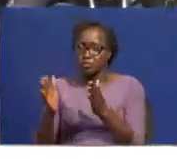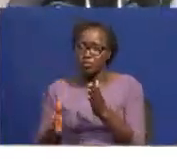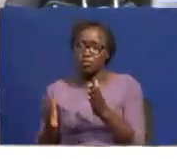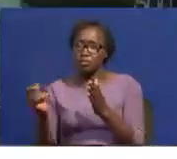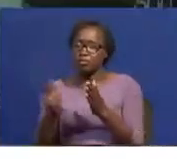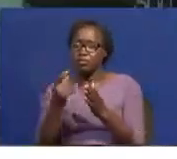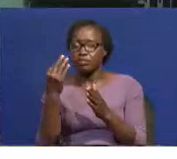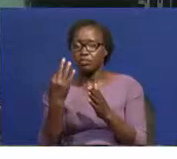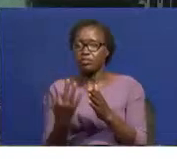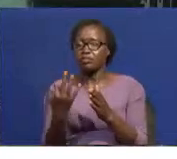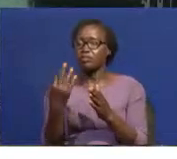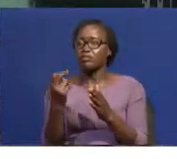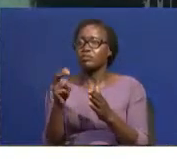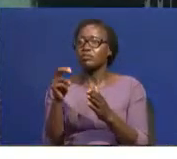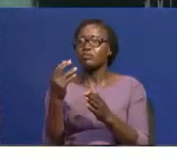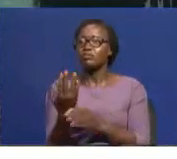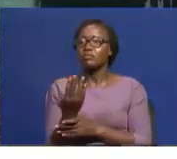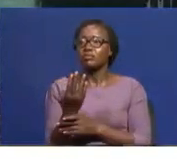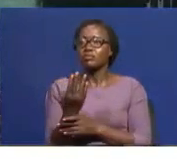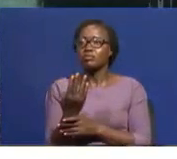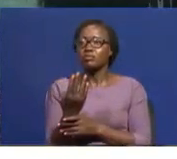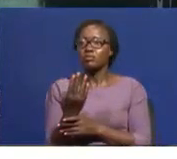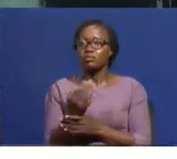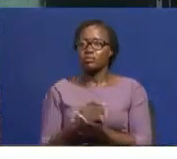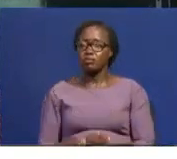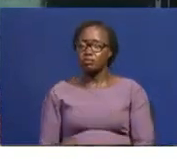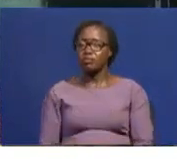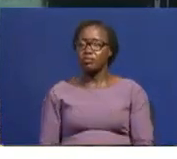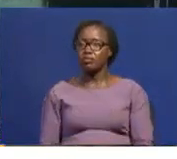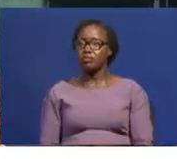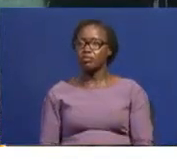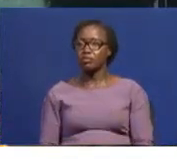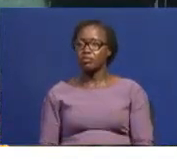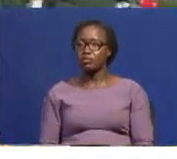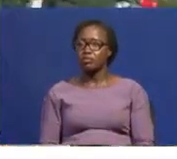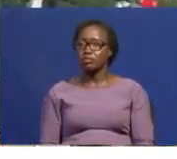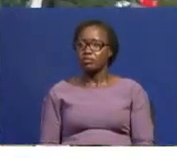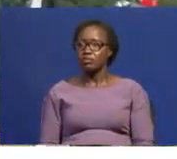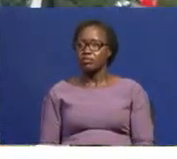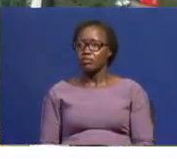to March 2024. Trevor Ngendo for Prime Edition.